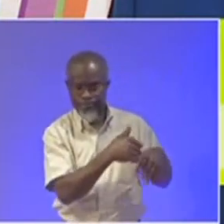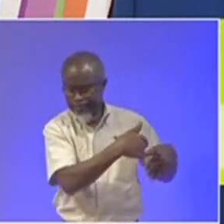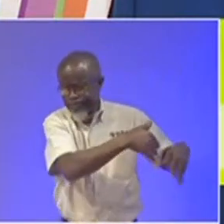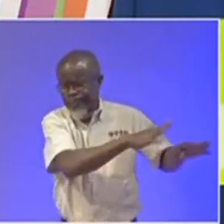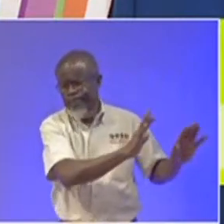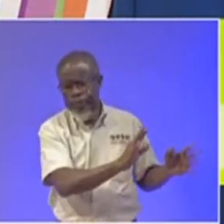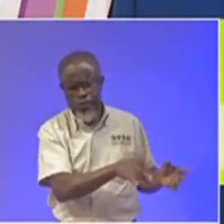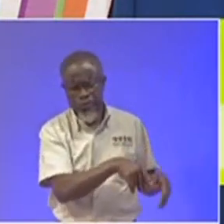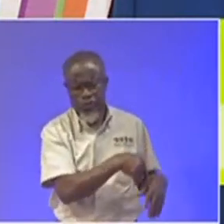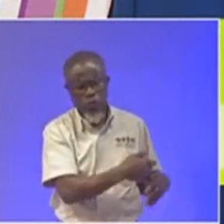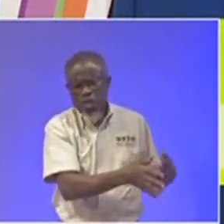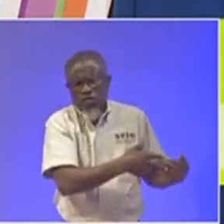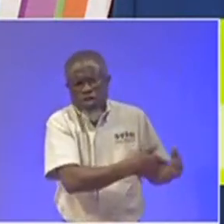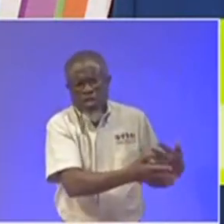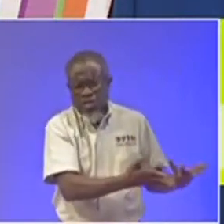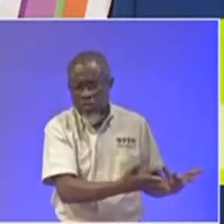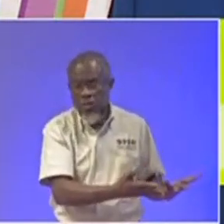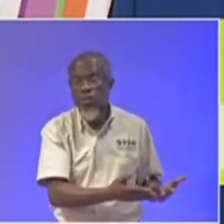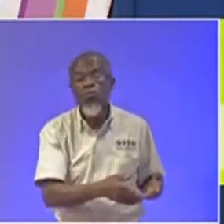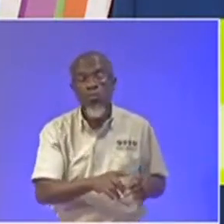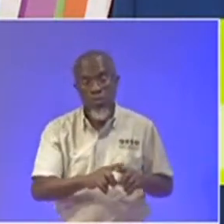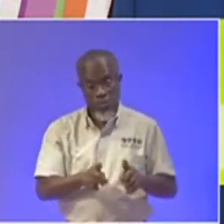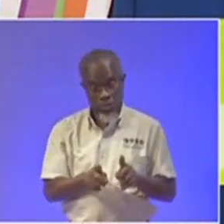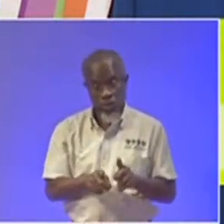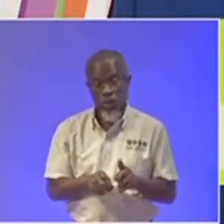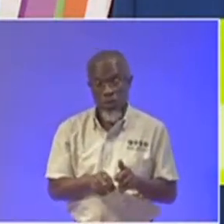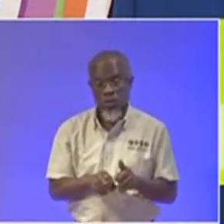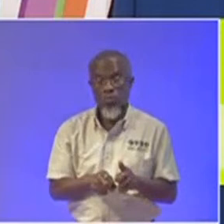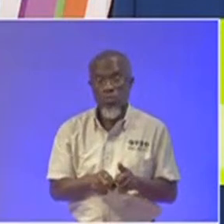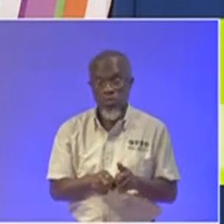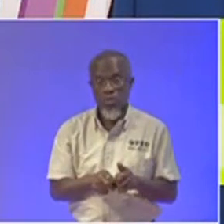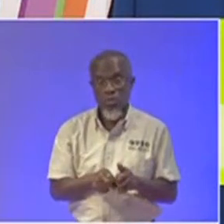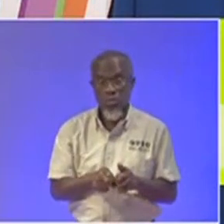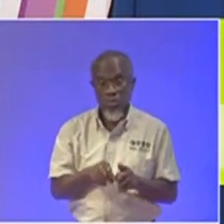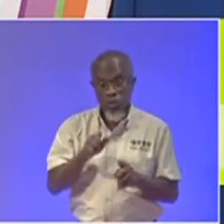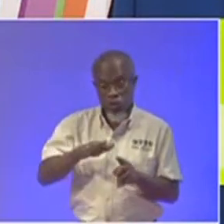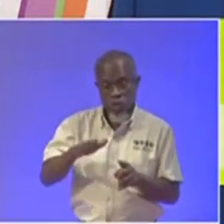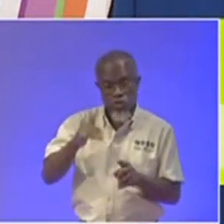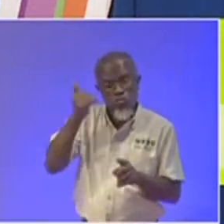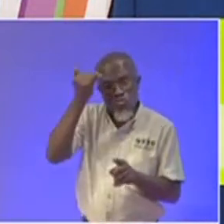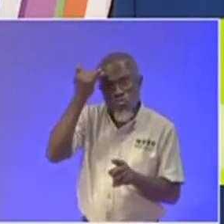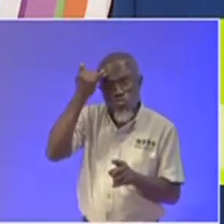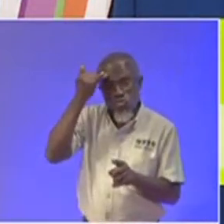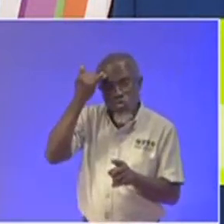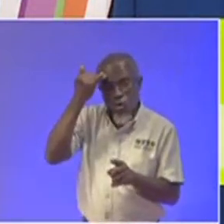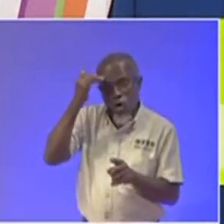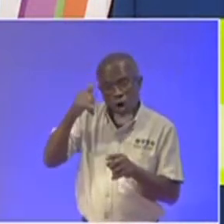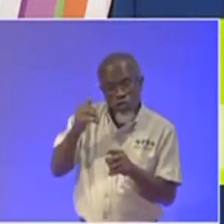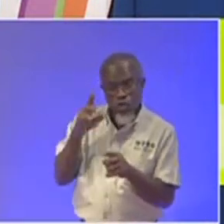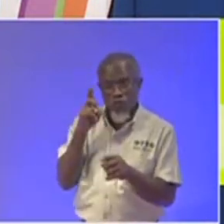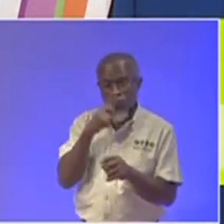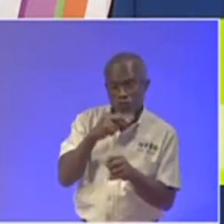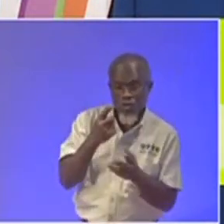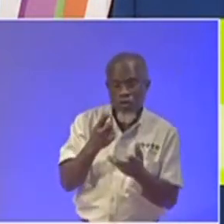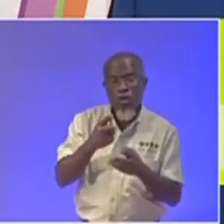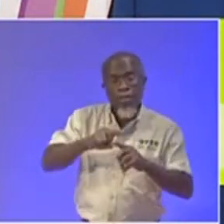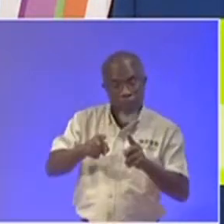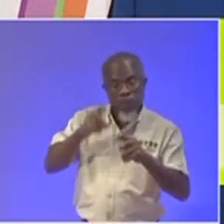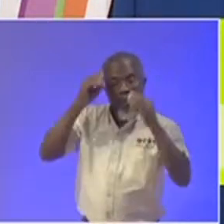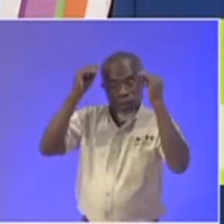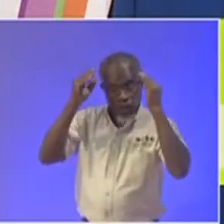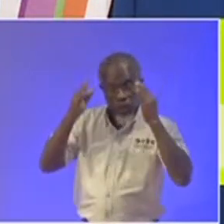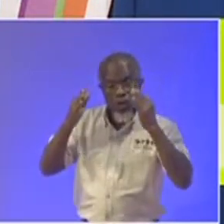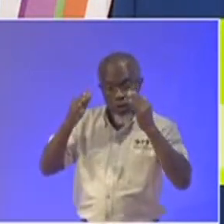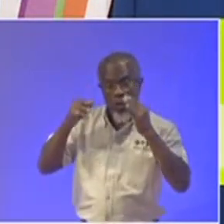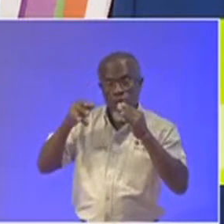than ideal circumstances. I mean, part of it is that they already know a lot of the tricks and they're able to nip it in the bud. But also